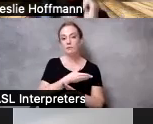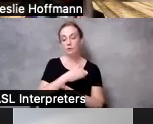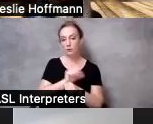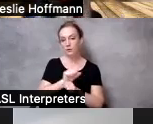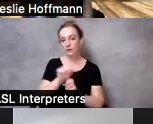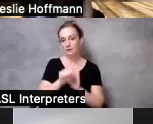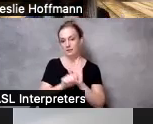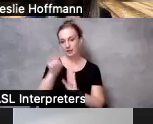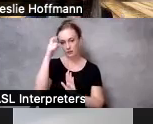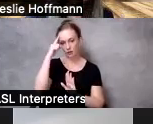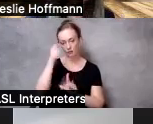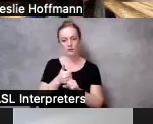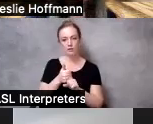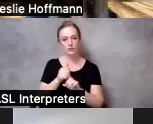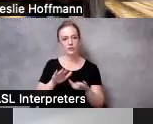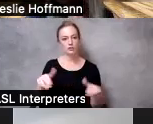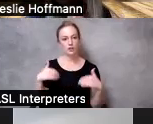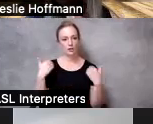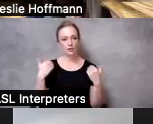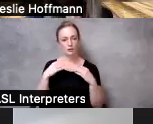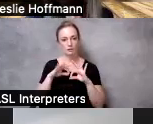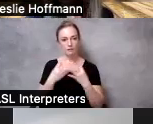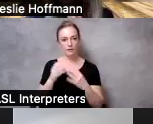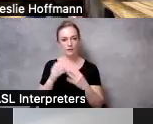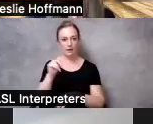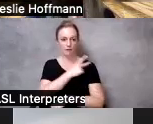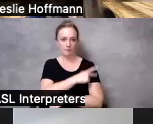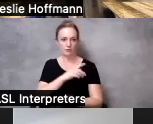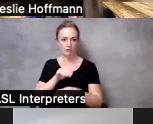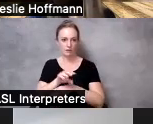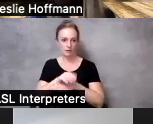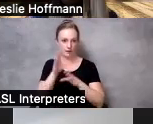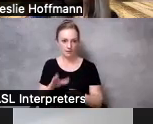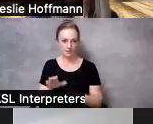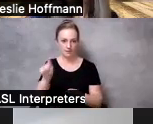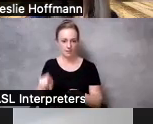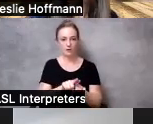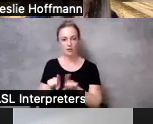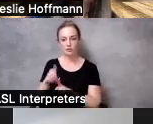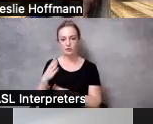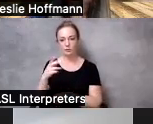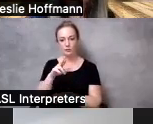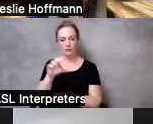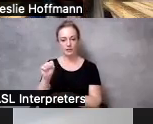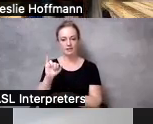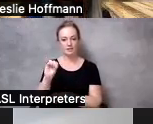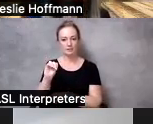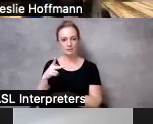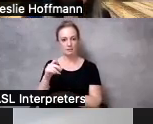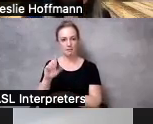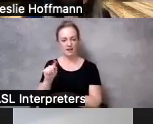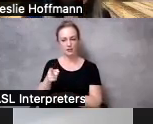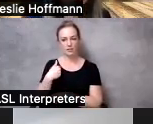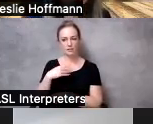Beth worked as a child, youth, and family outpatient therapist in Texas and for Bluegrass Impact. Beth holds a bachelor's degree in sociology